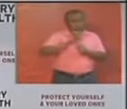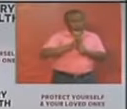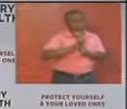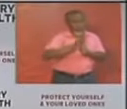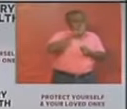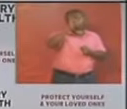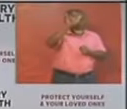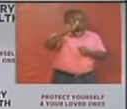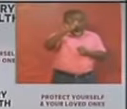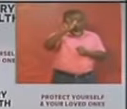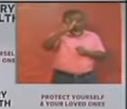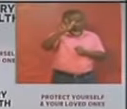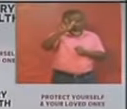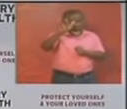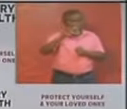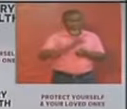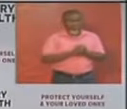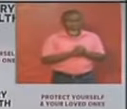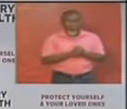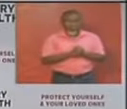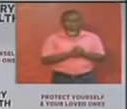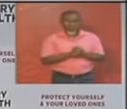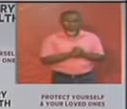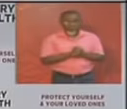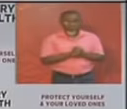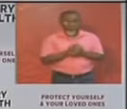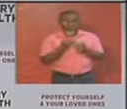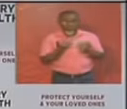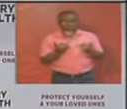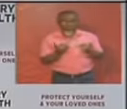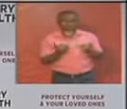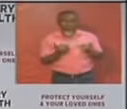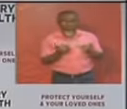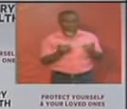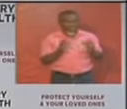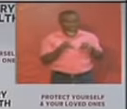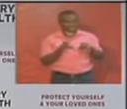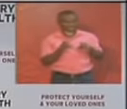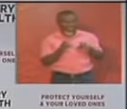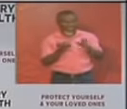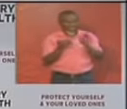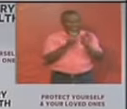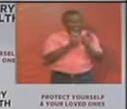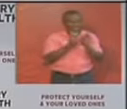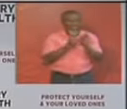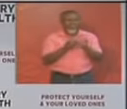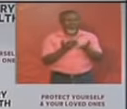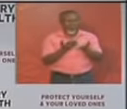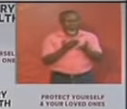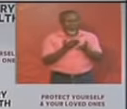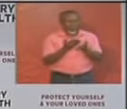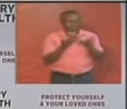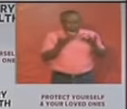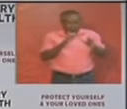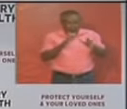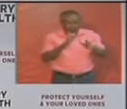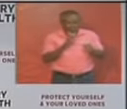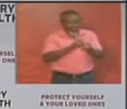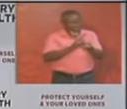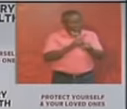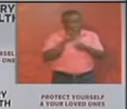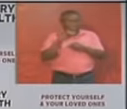much. And we are very fortunate that now, as I indicated before, we can go back to the rest of the presentation from Dr.